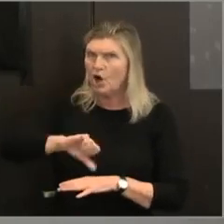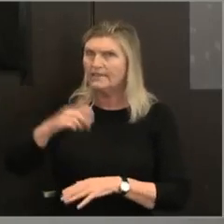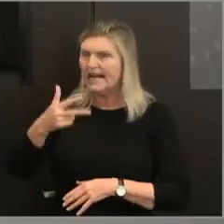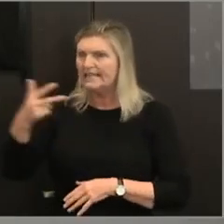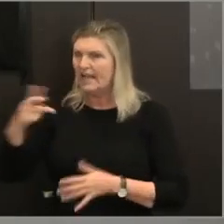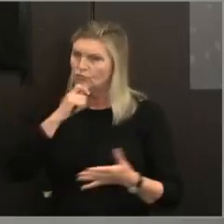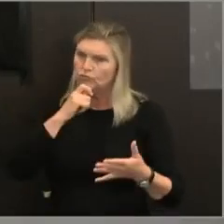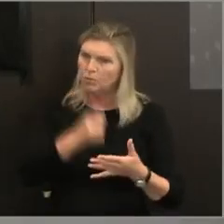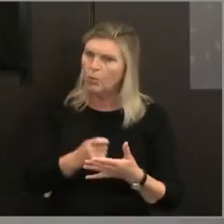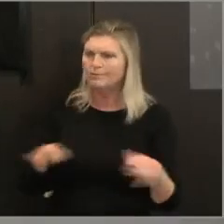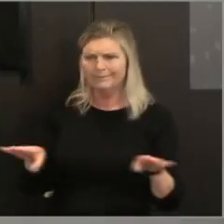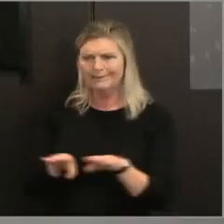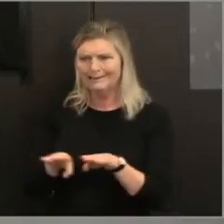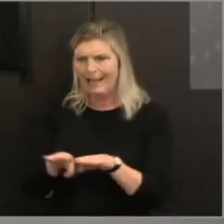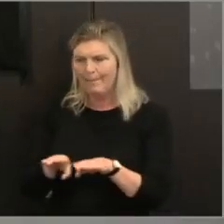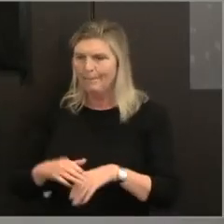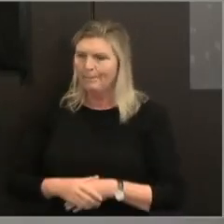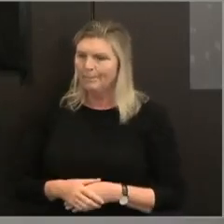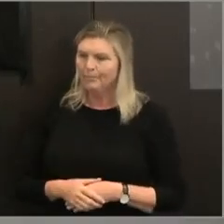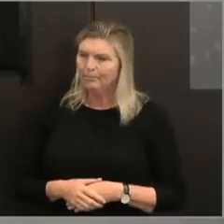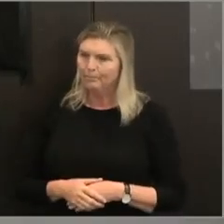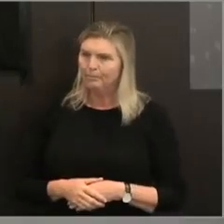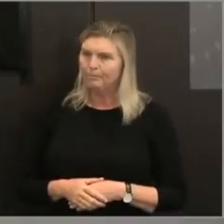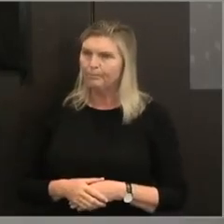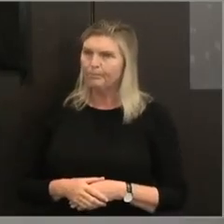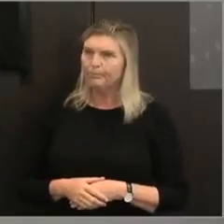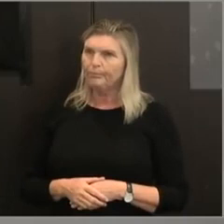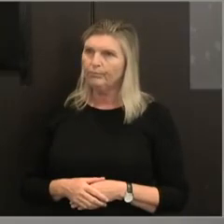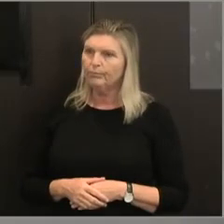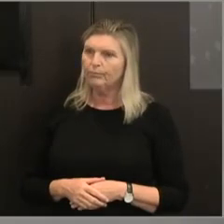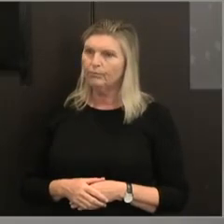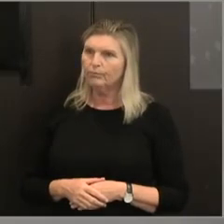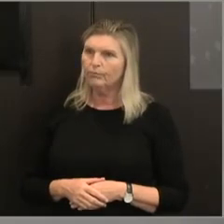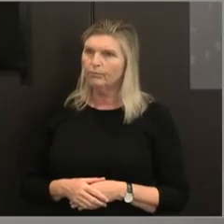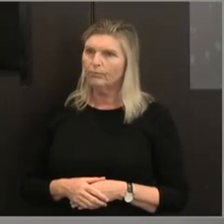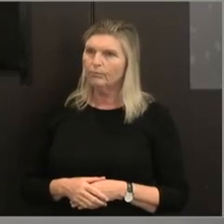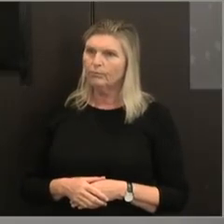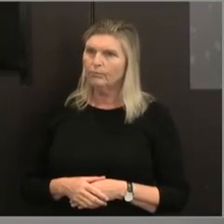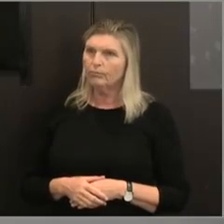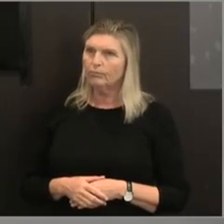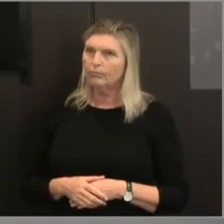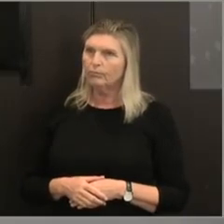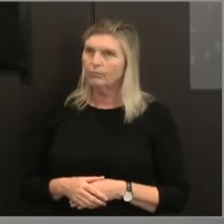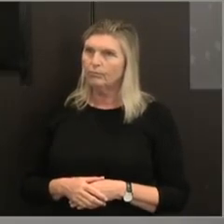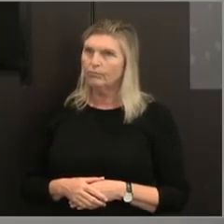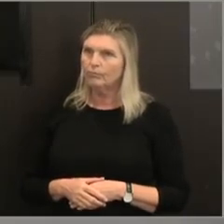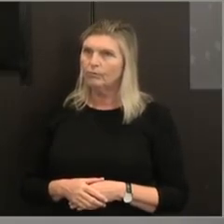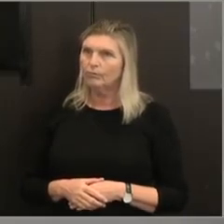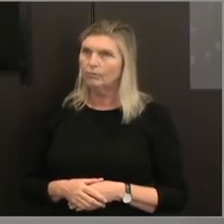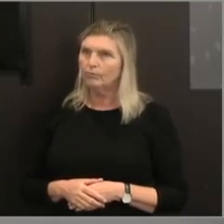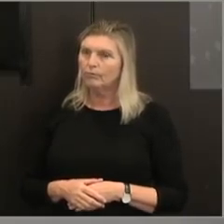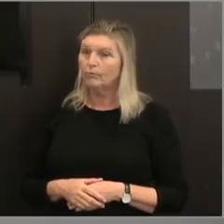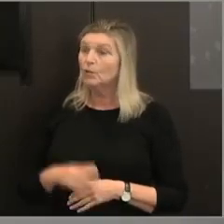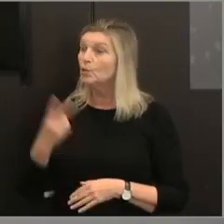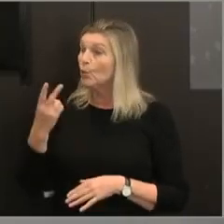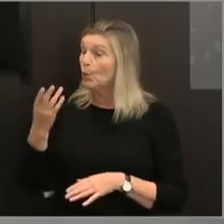1988 report on the same issue, He Whai Pānga Hou. It's been conducted with 2 young researchers, Ngāwai McGregor and